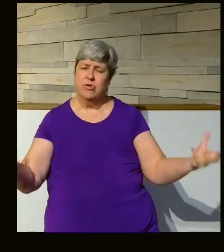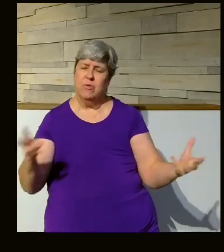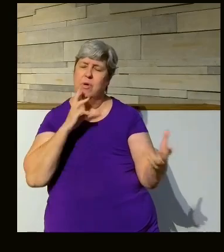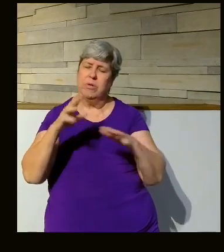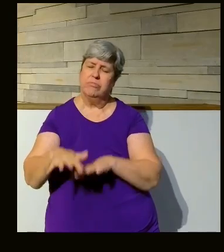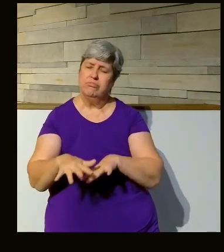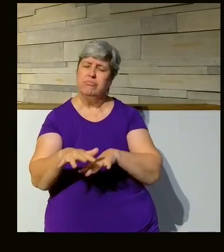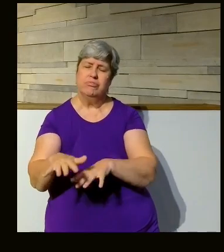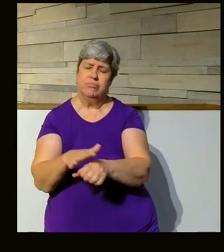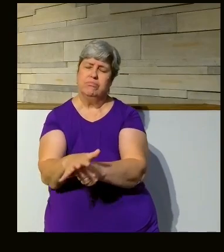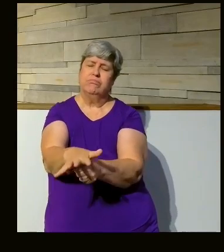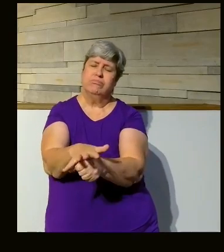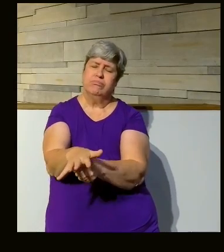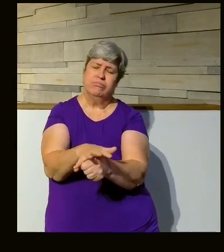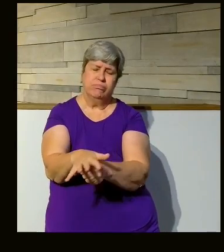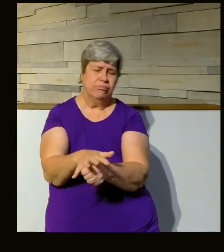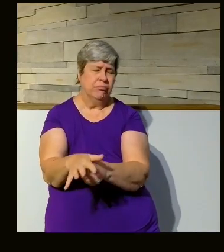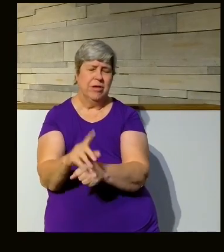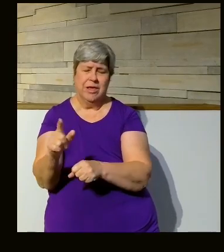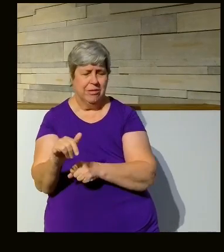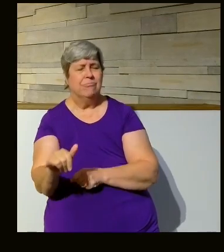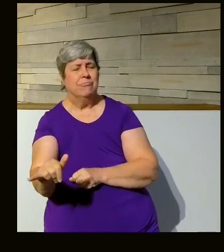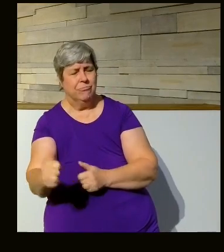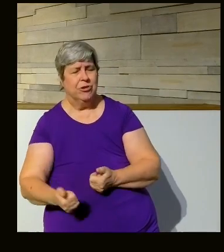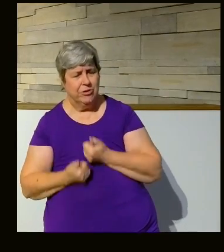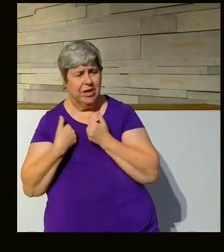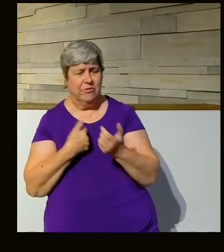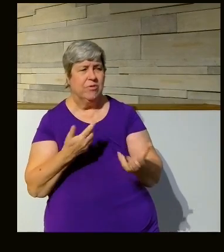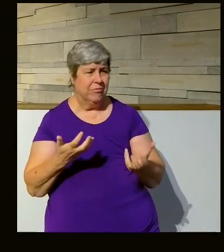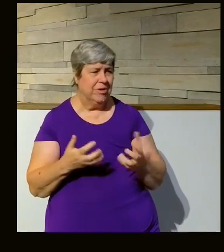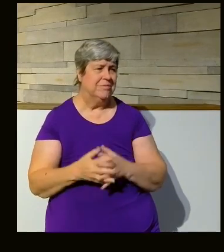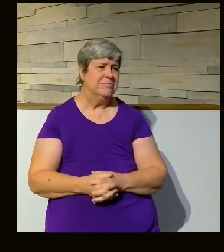be such an abundant and wonderful life. It's the eternal life that we want.